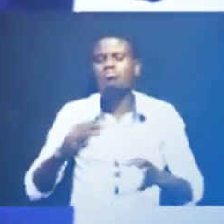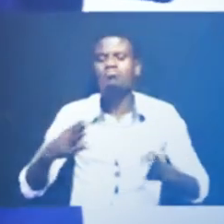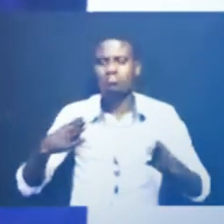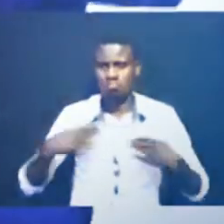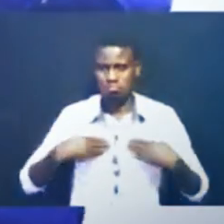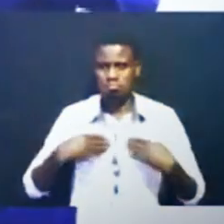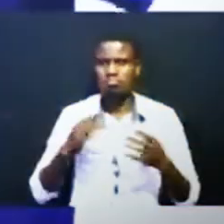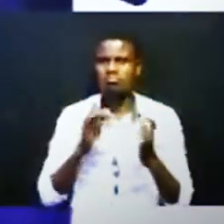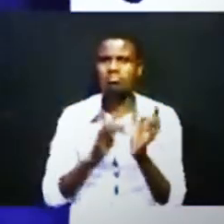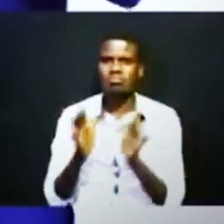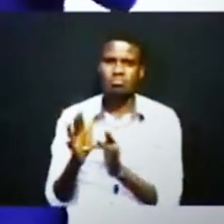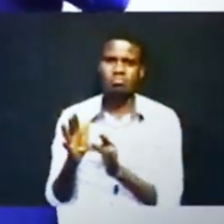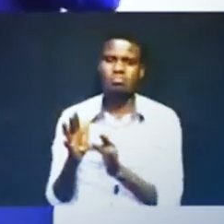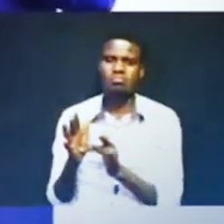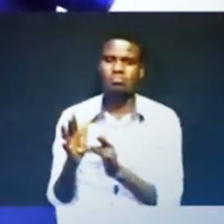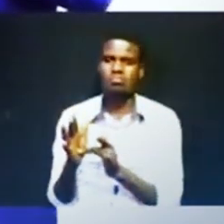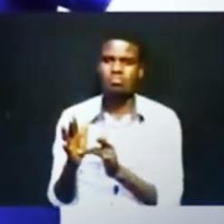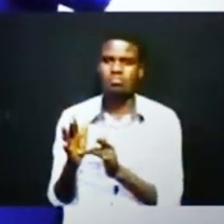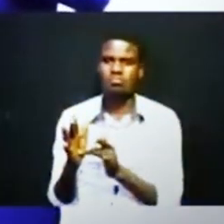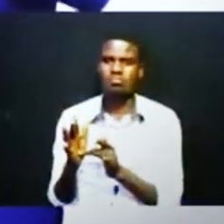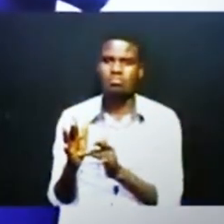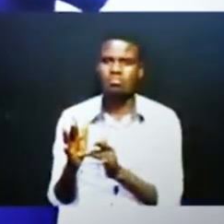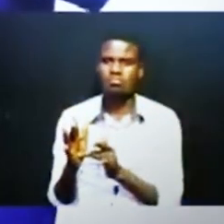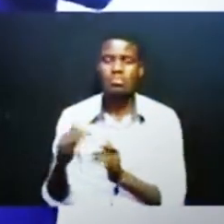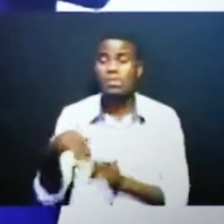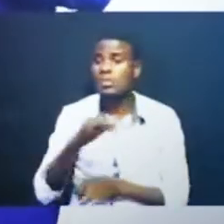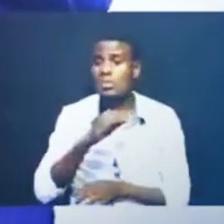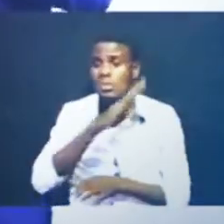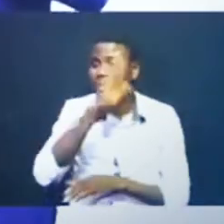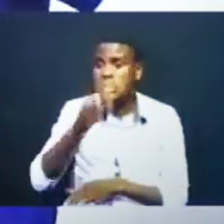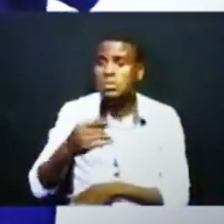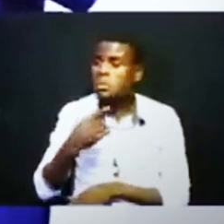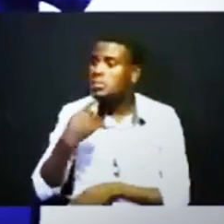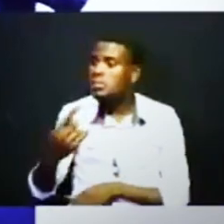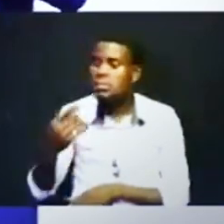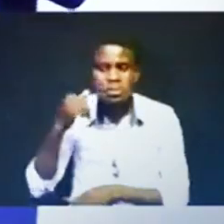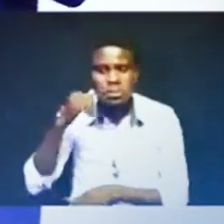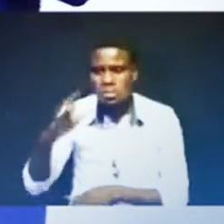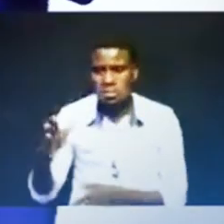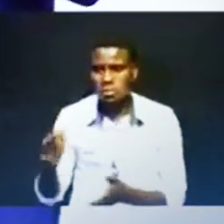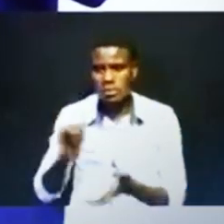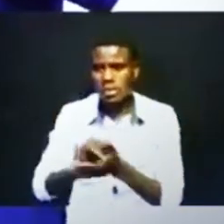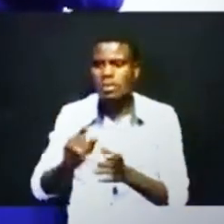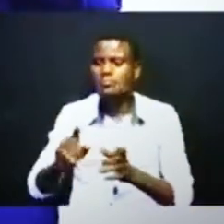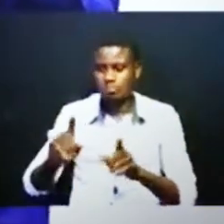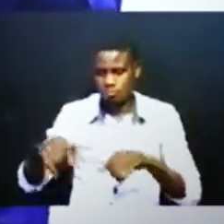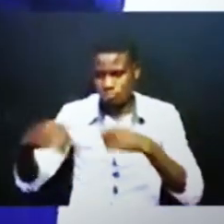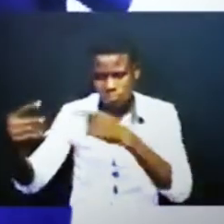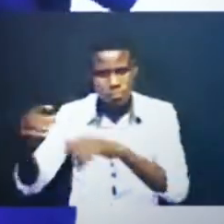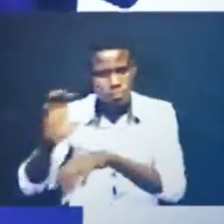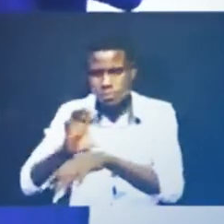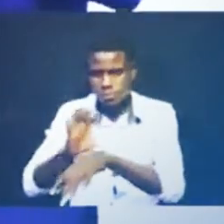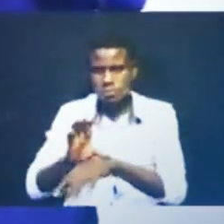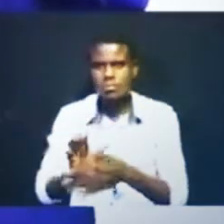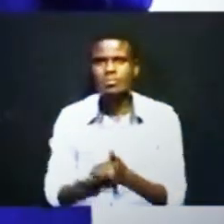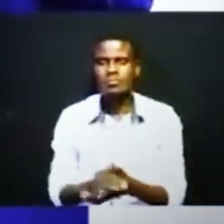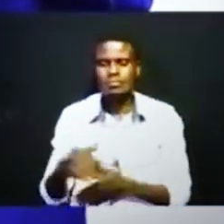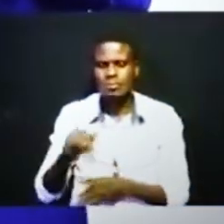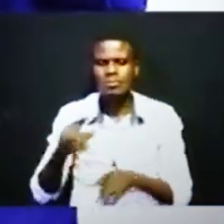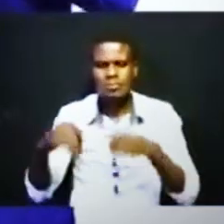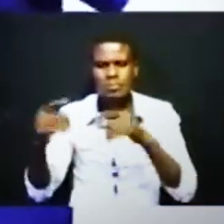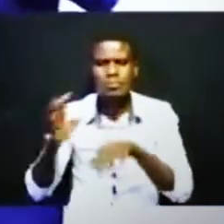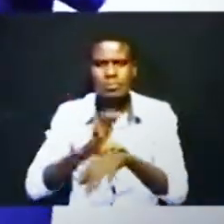Jesus. They never told this woman that they will be in church. They went to